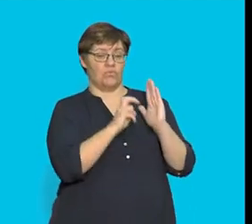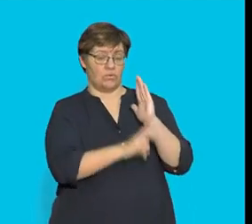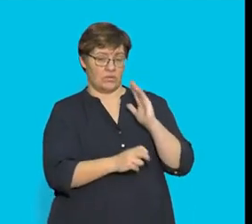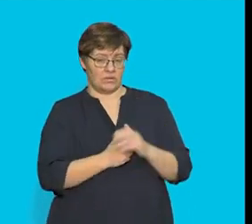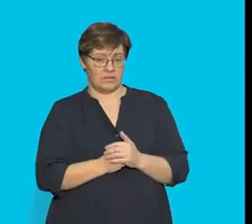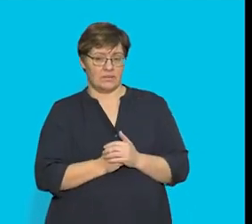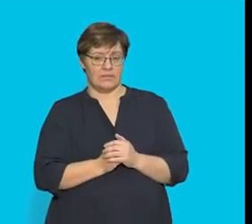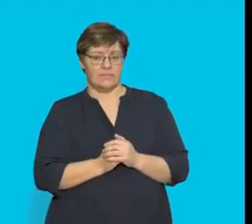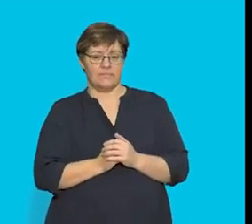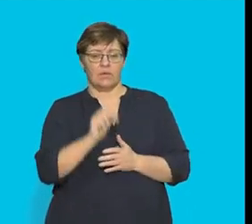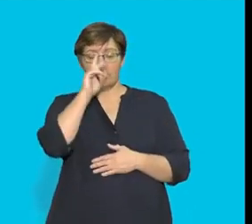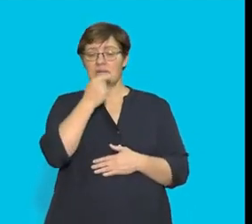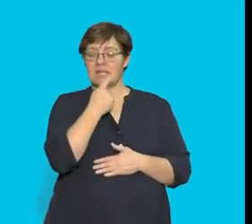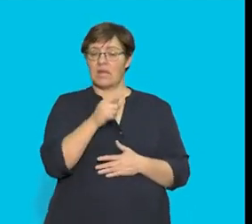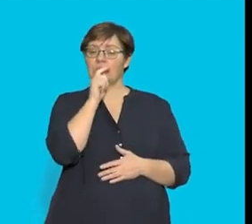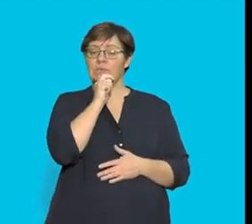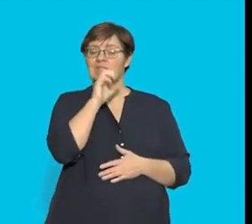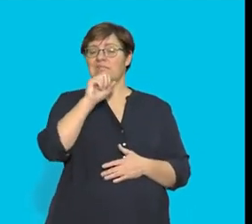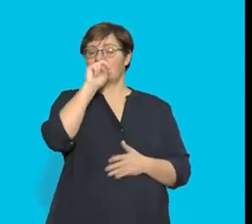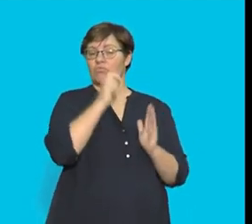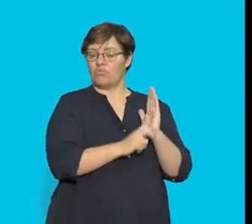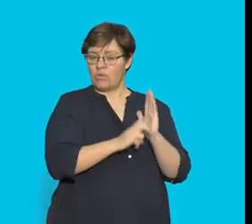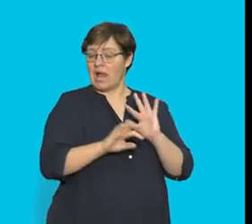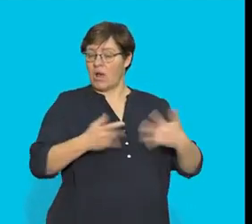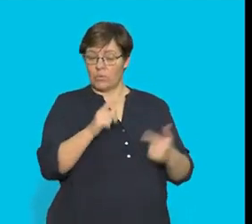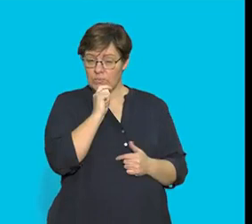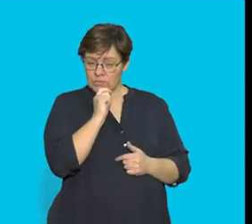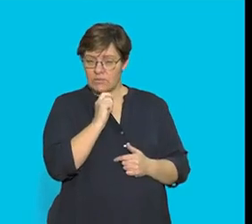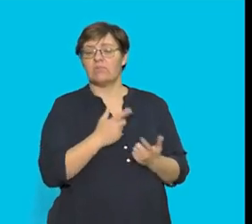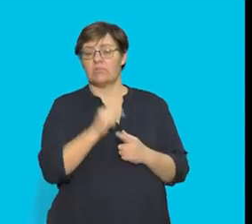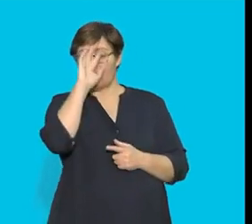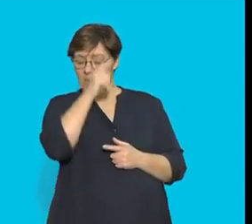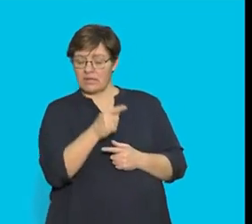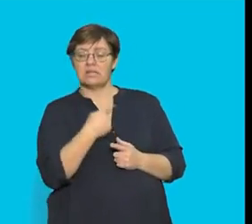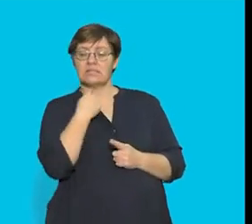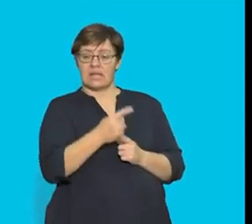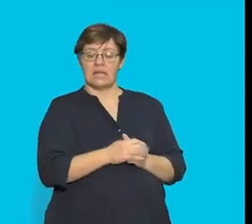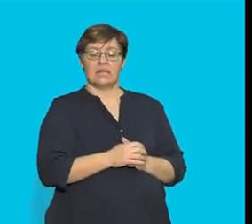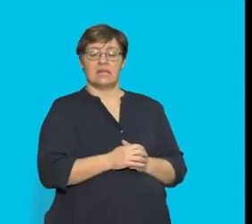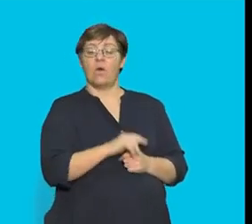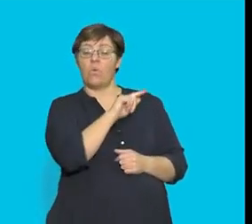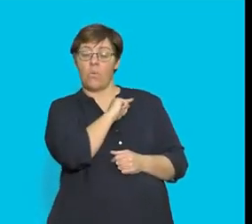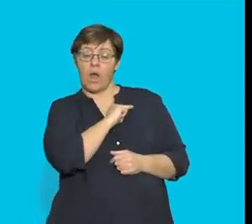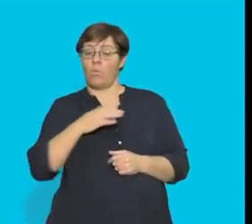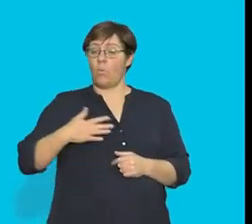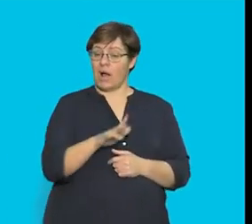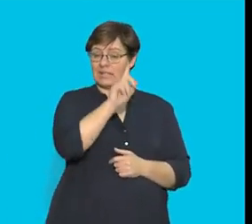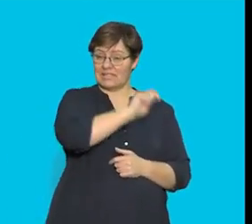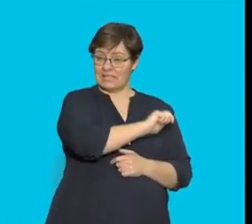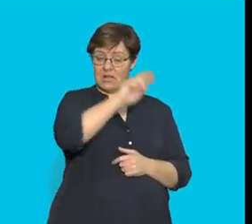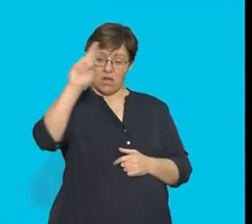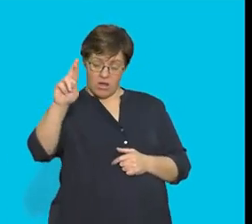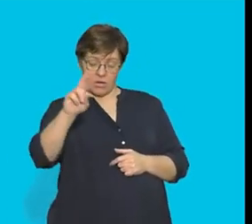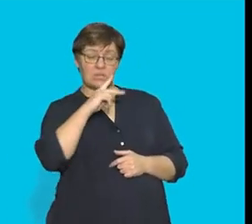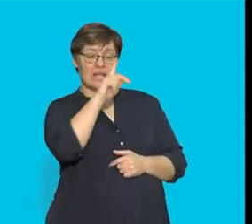our sine rule to that triangle. And remember, we said we're going to use sine rule. And how are we going to use sine rule? Let's remind ourselves. We said we're going to say, because we're